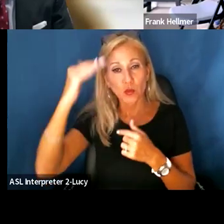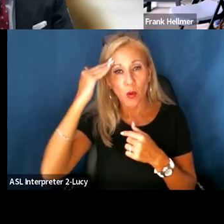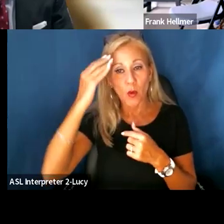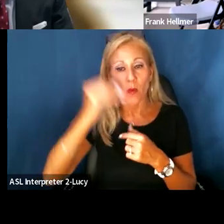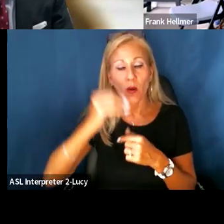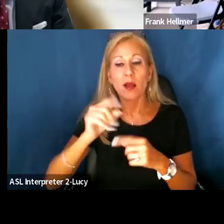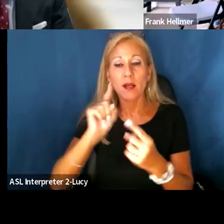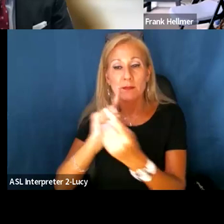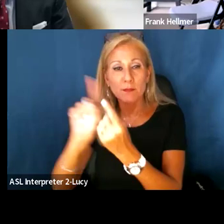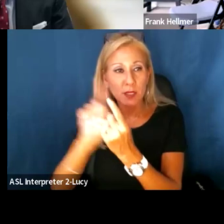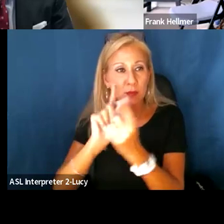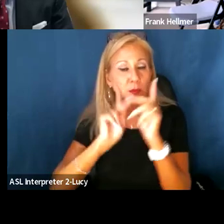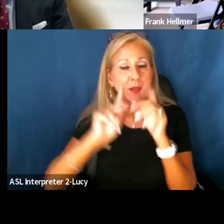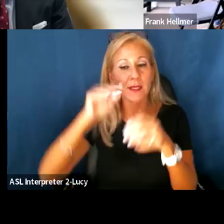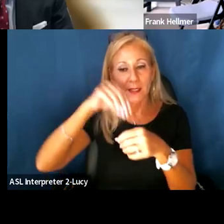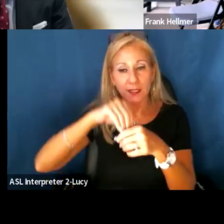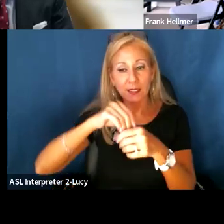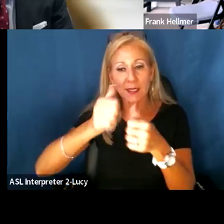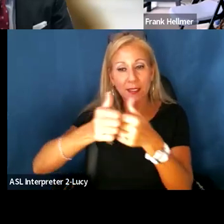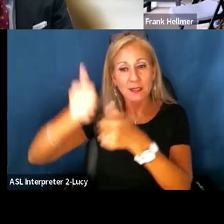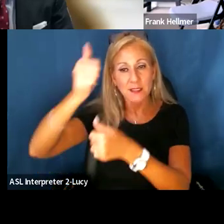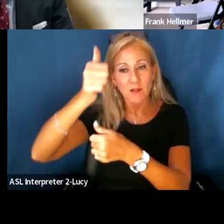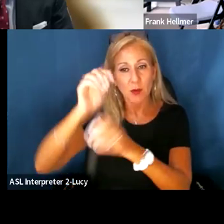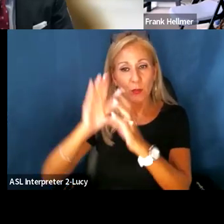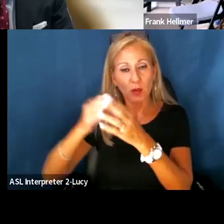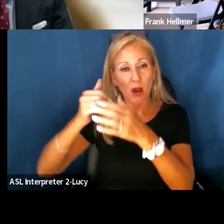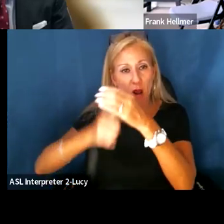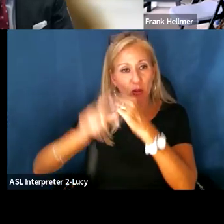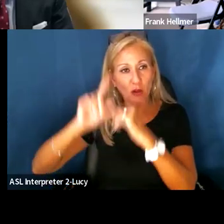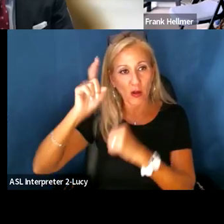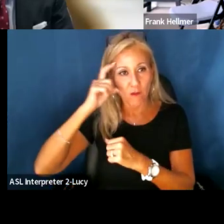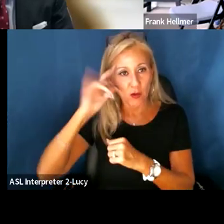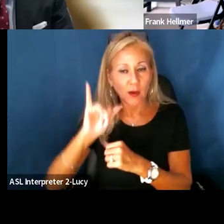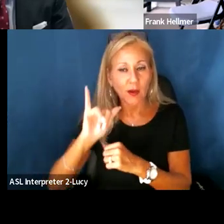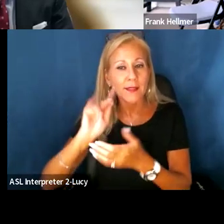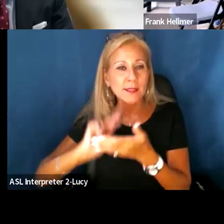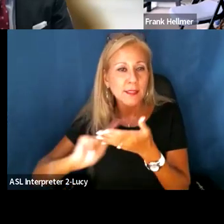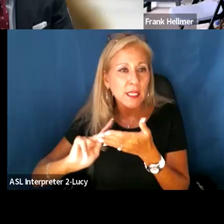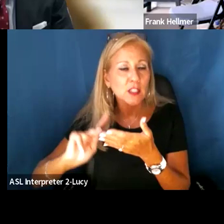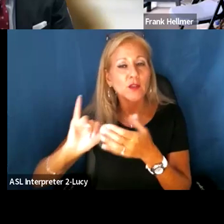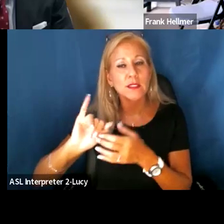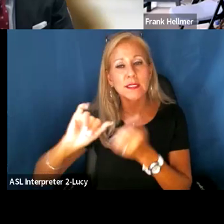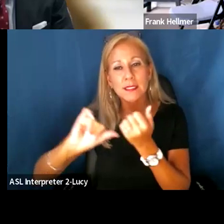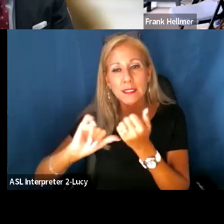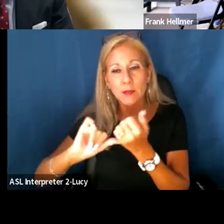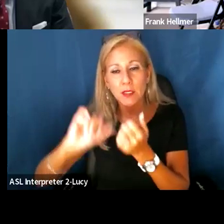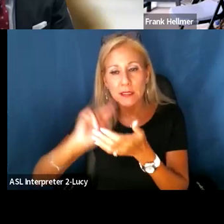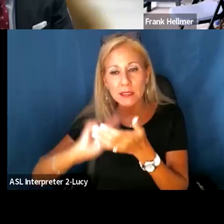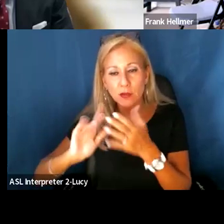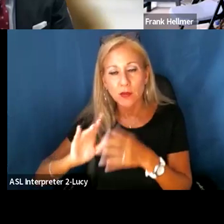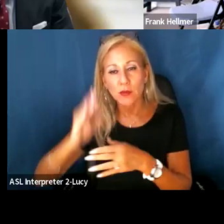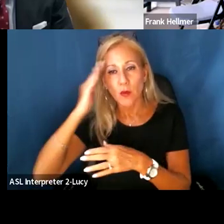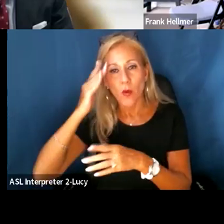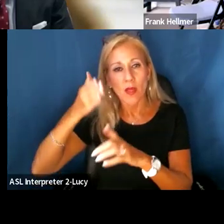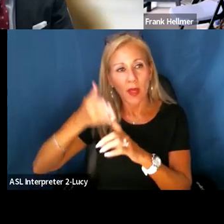and meet people in the executive branch under the governor, like the secretaries and the deputy secretaries, and know